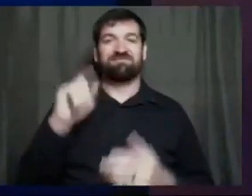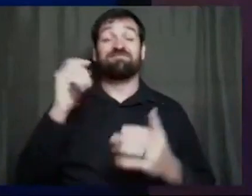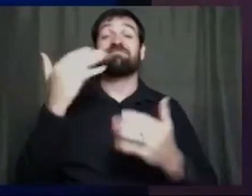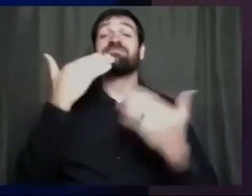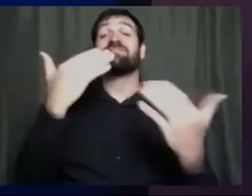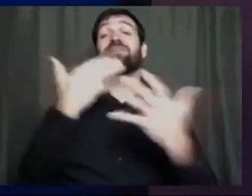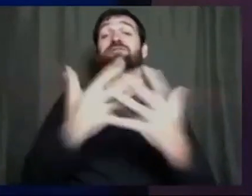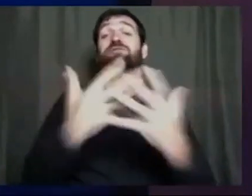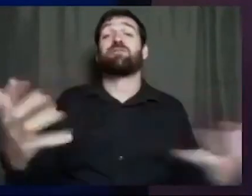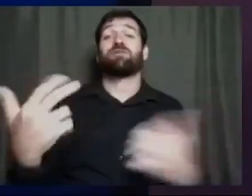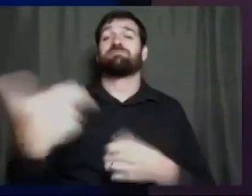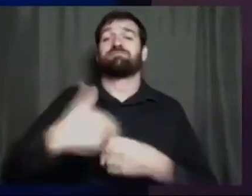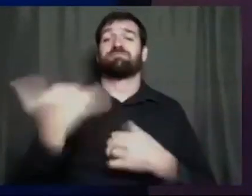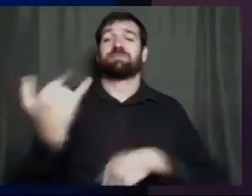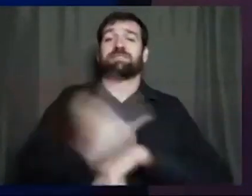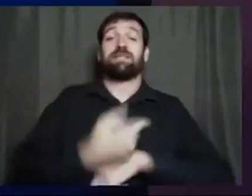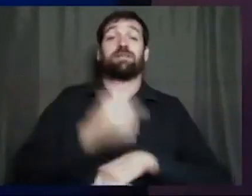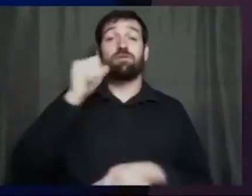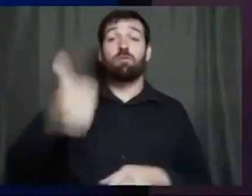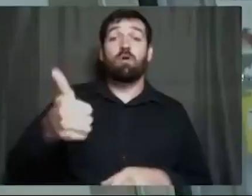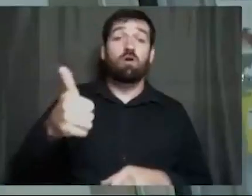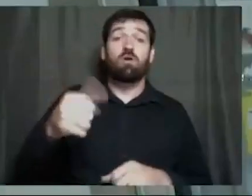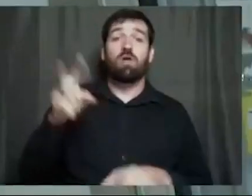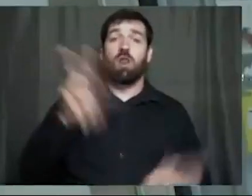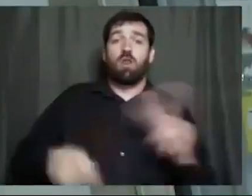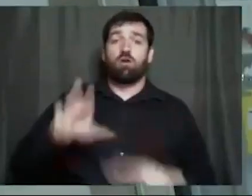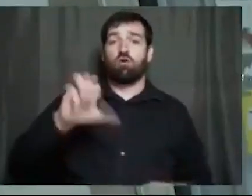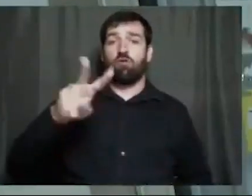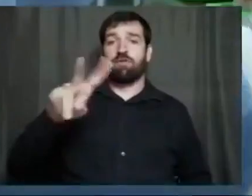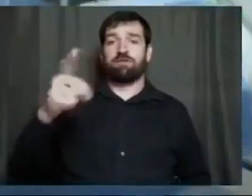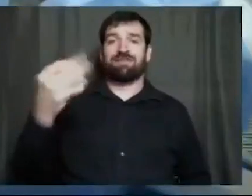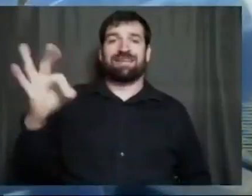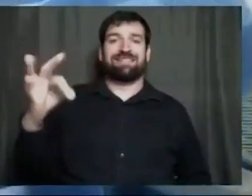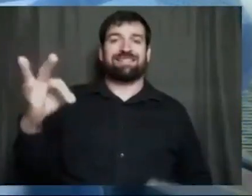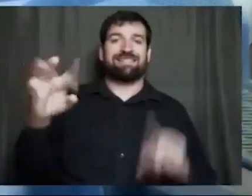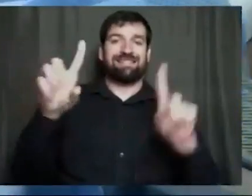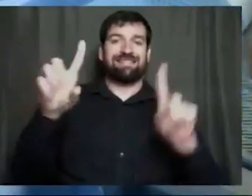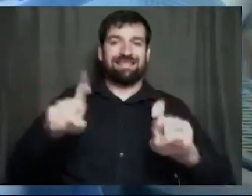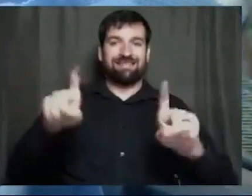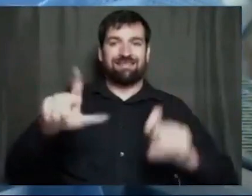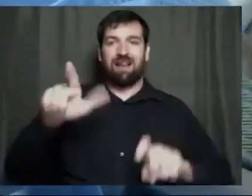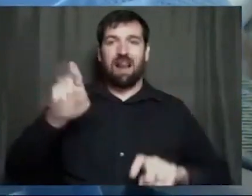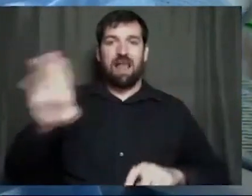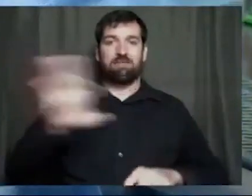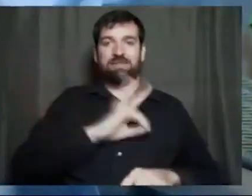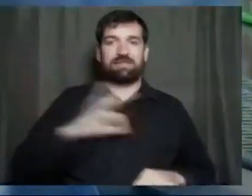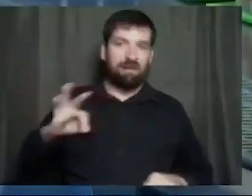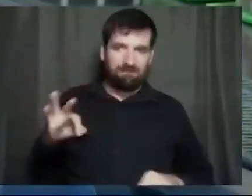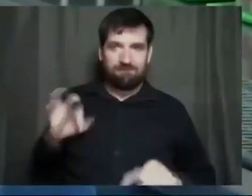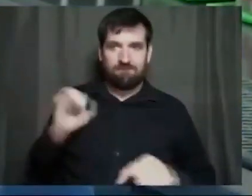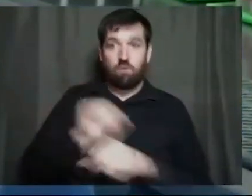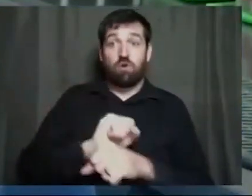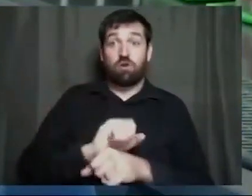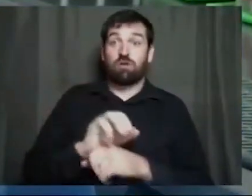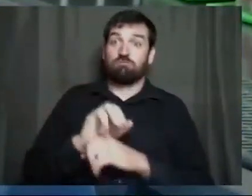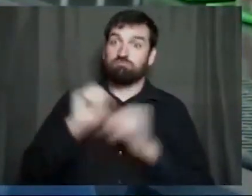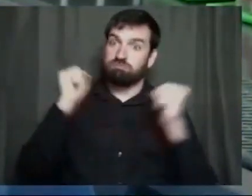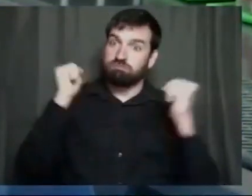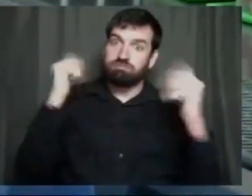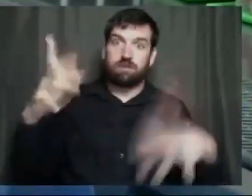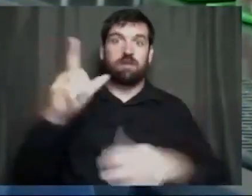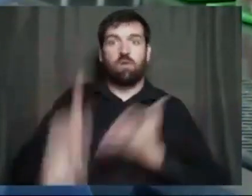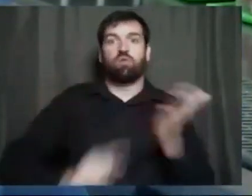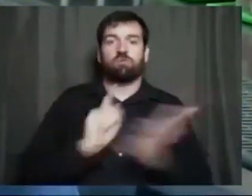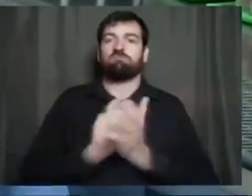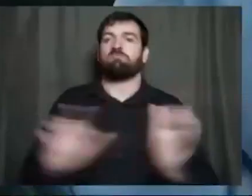us today. Tomorrow, we look at COVID-19 testing. Lab staff are working overtime as more and more people are getting tested. We